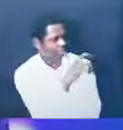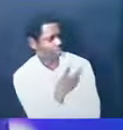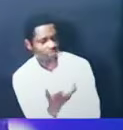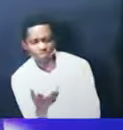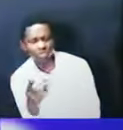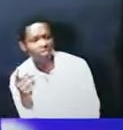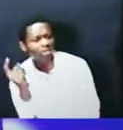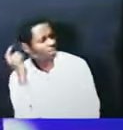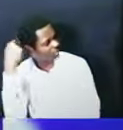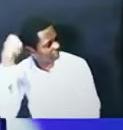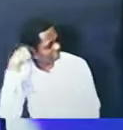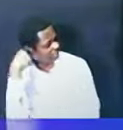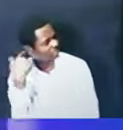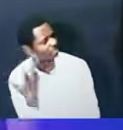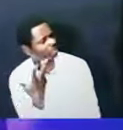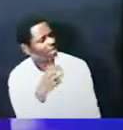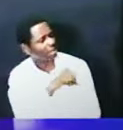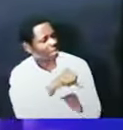Now